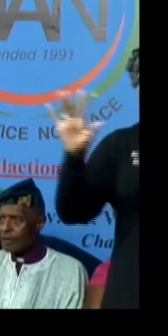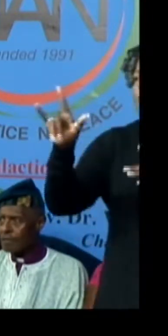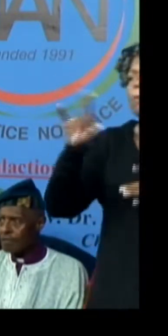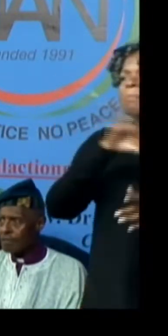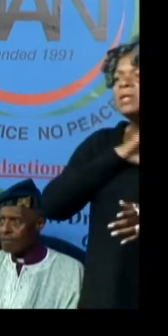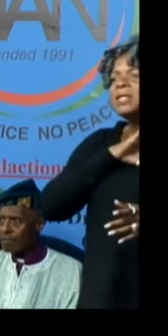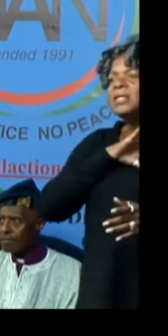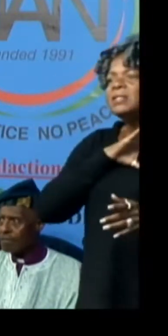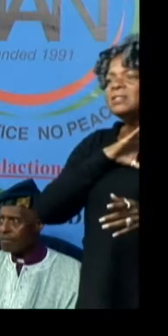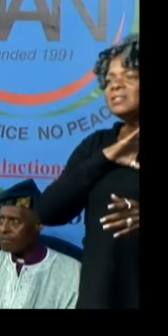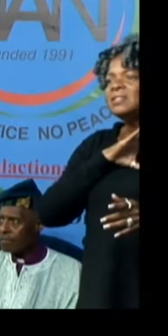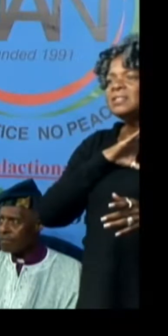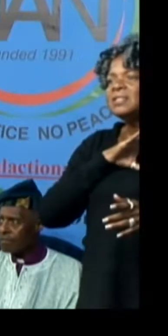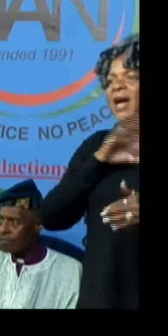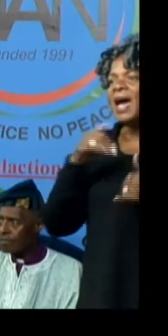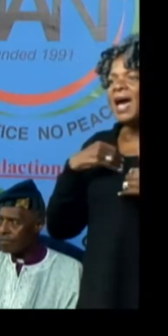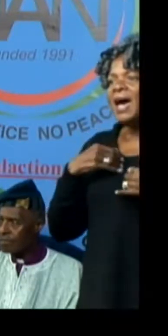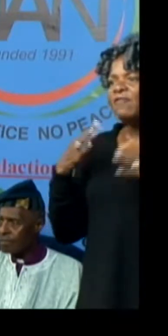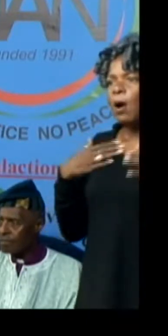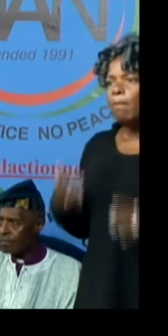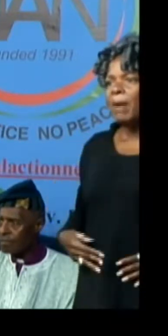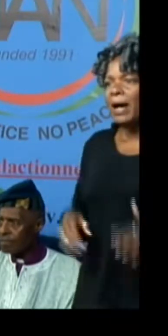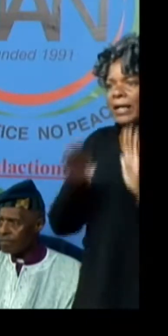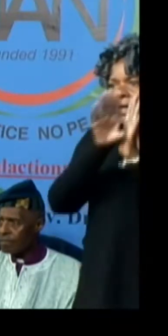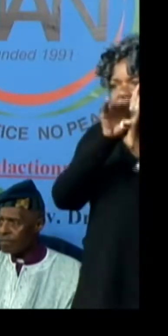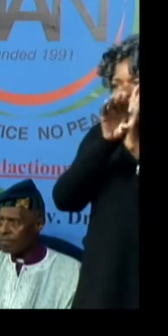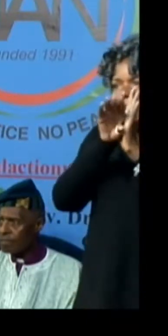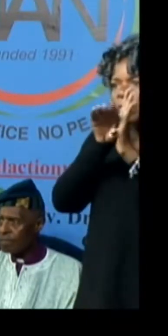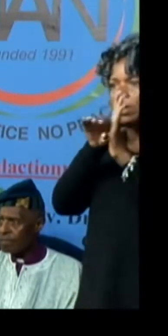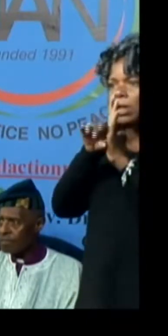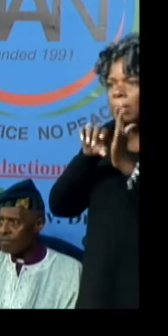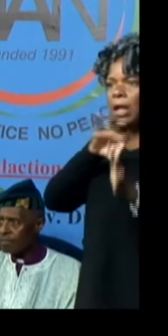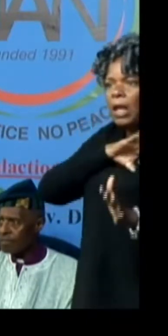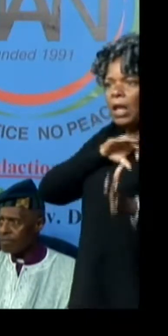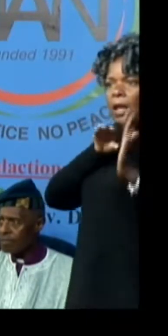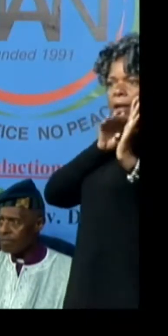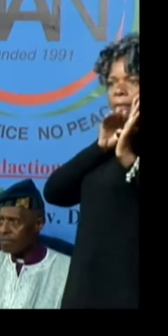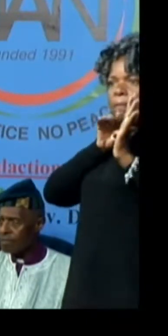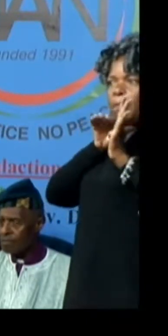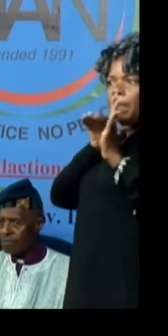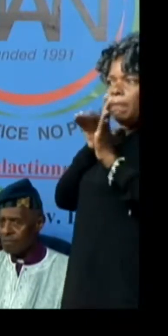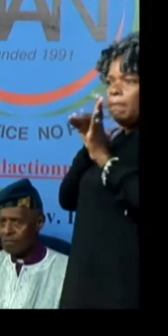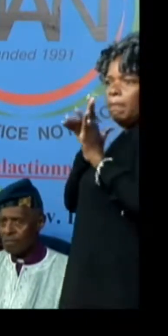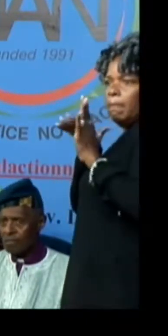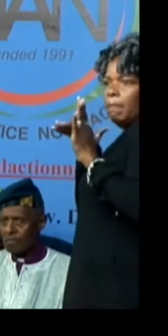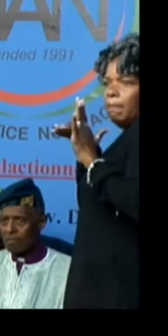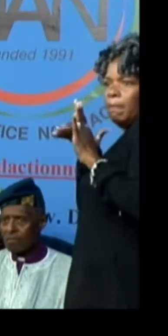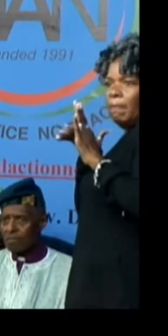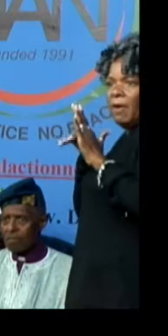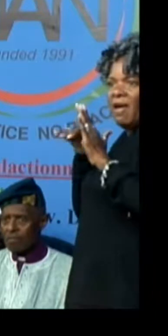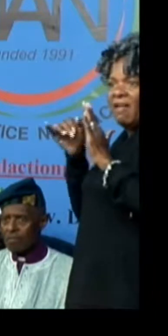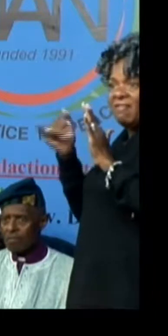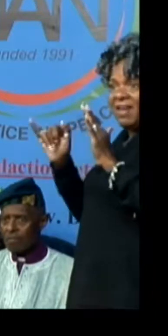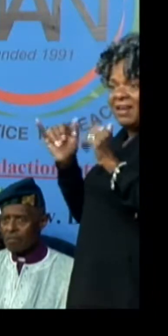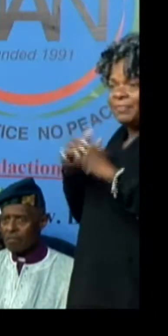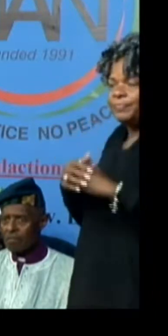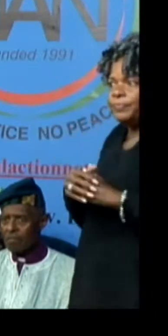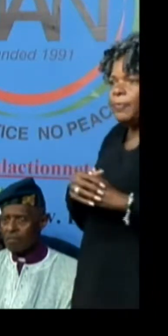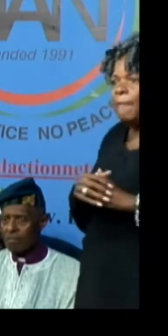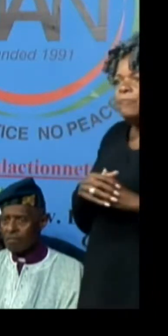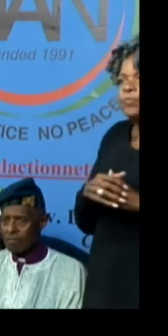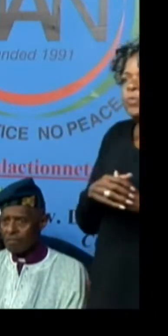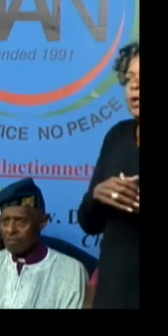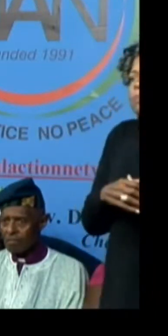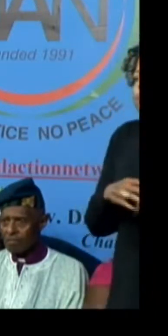body cameras and about dealing with those cities that had a pattern and practice of